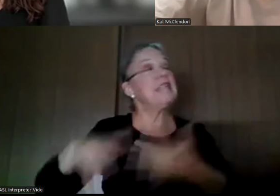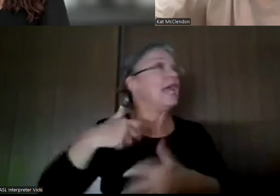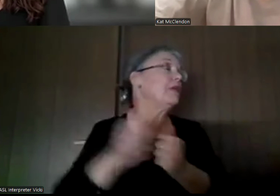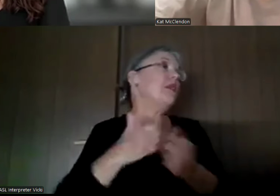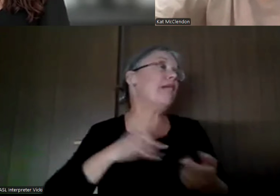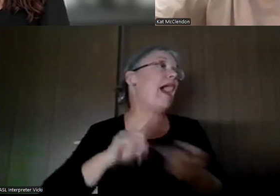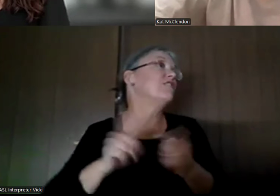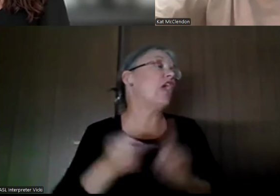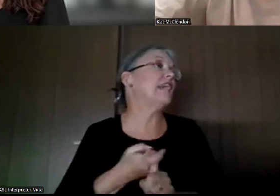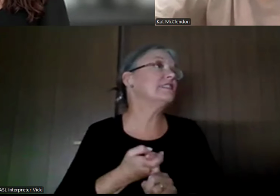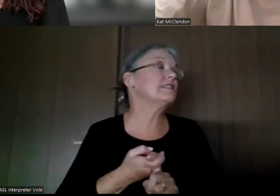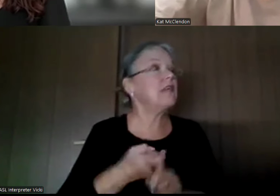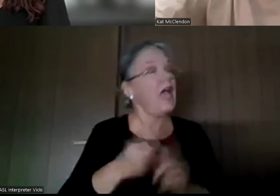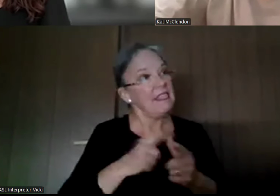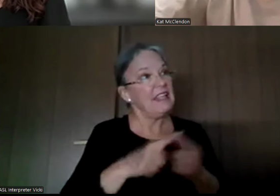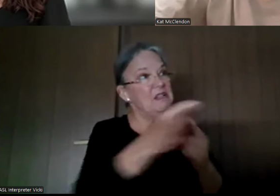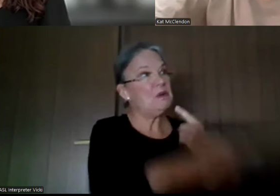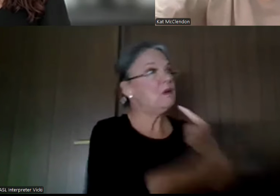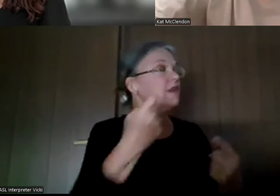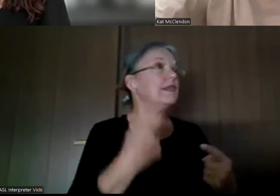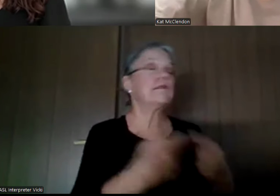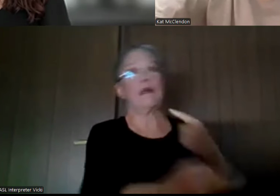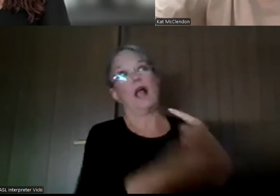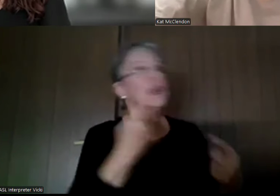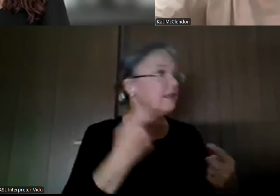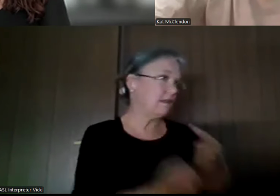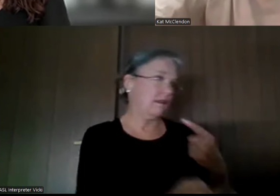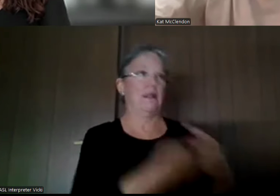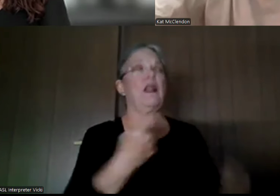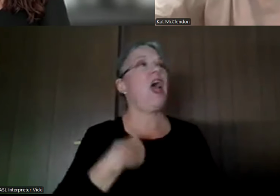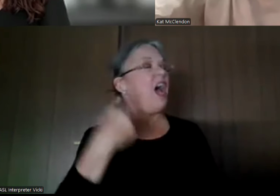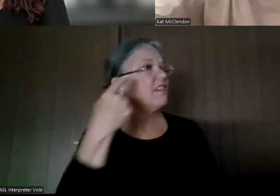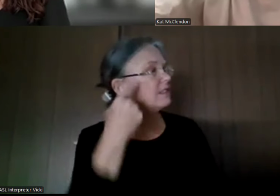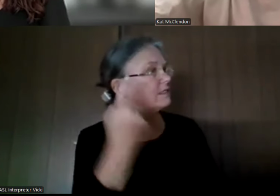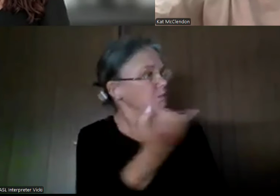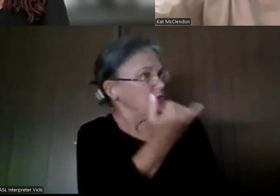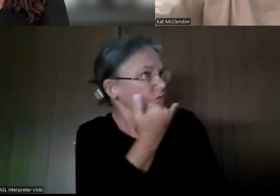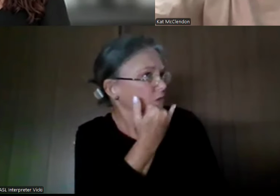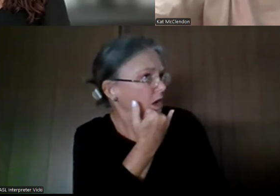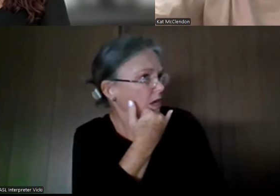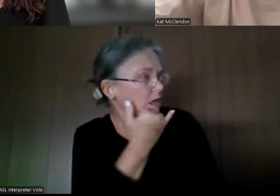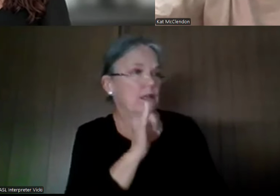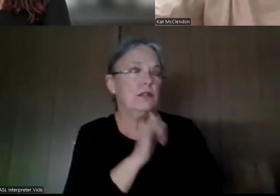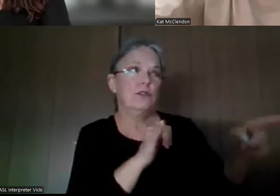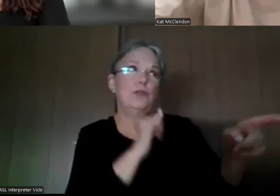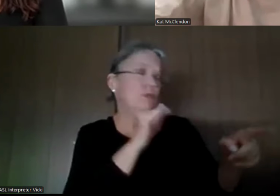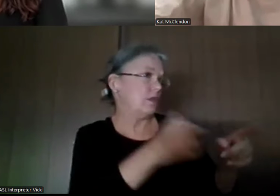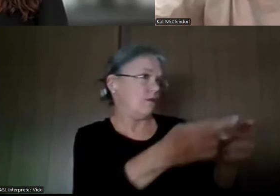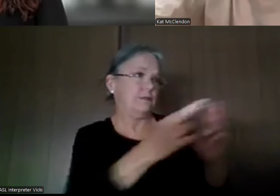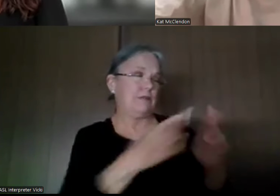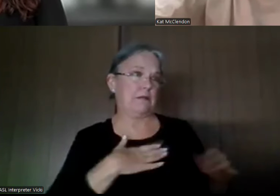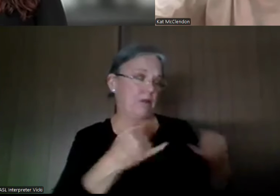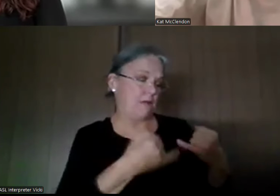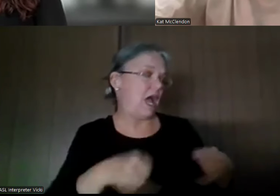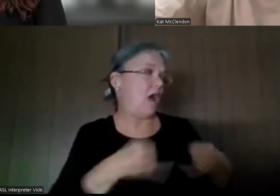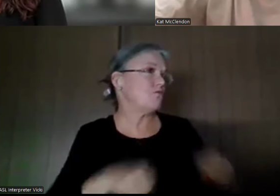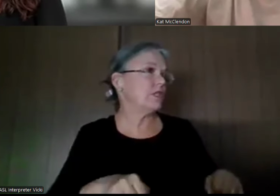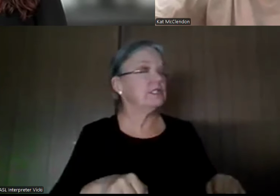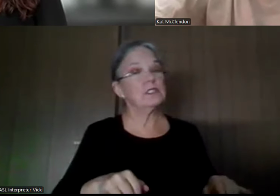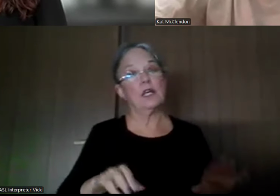then when you contacted me and kept calling me, I thought something was wrong. You wasn't respecting my boundaries. You're respecting